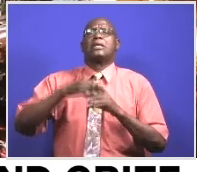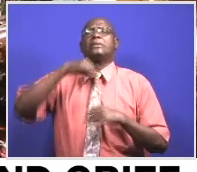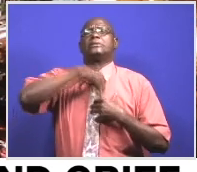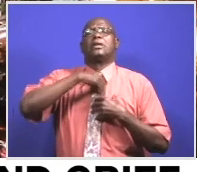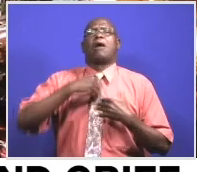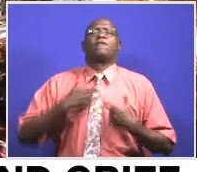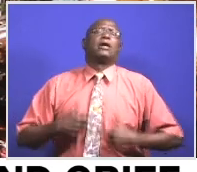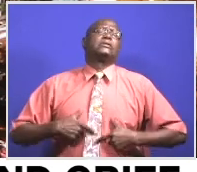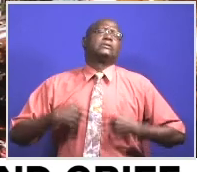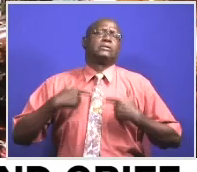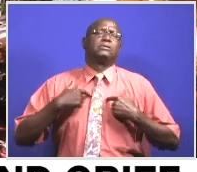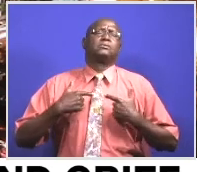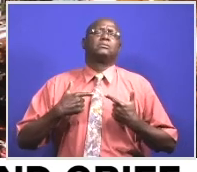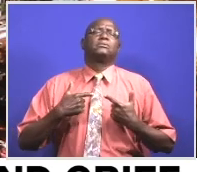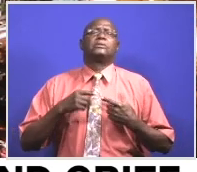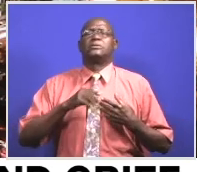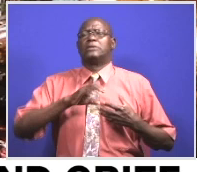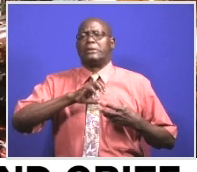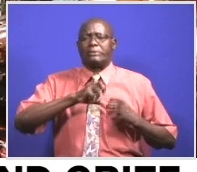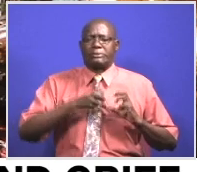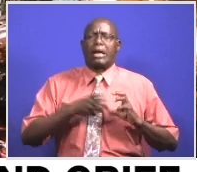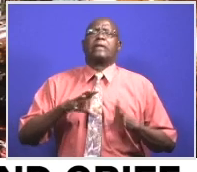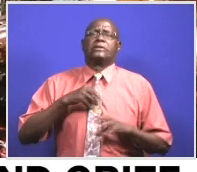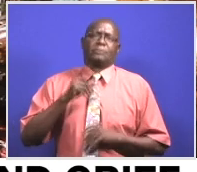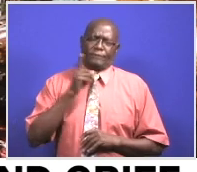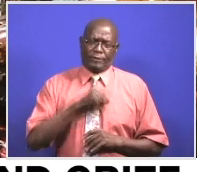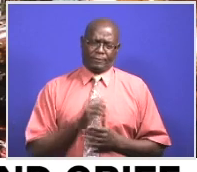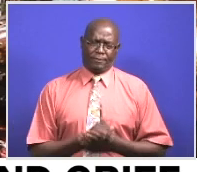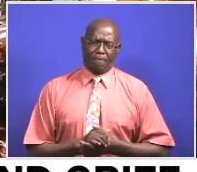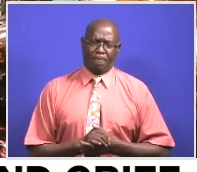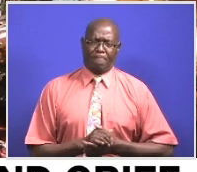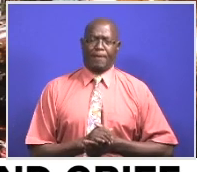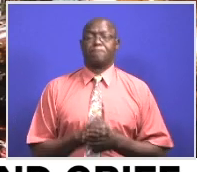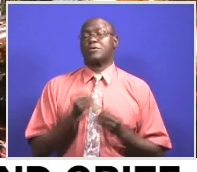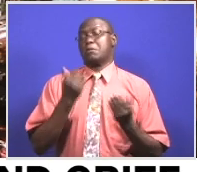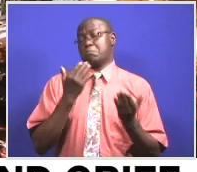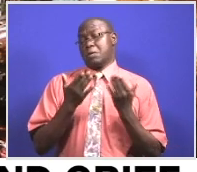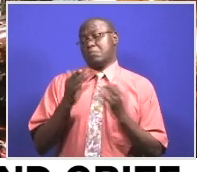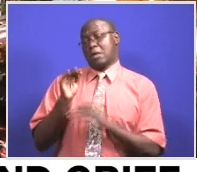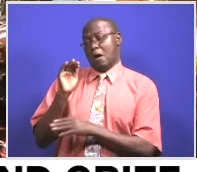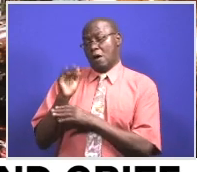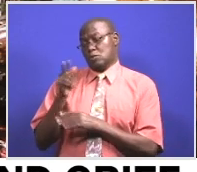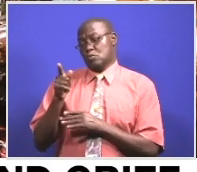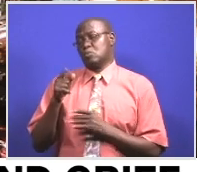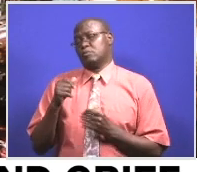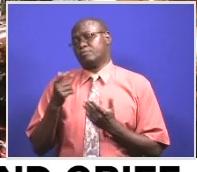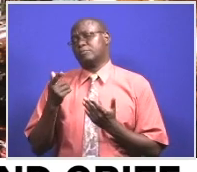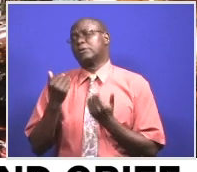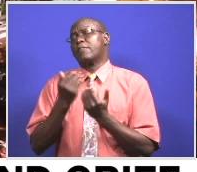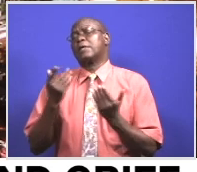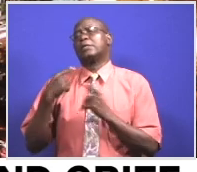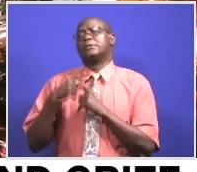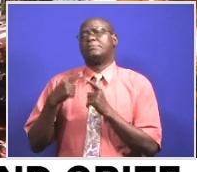you experienced the loss as a child, maybe there are things that you experienced during that time, a way that